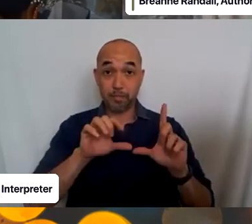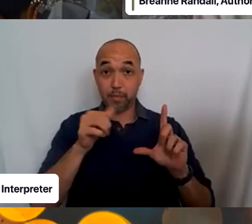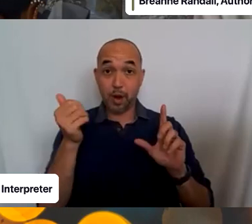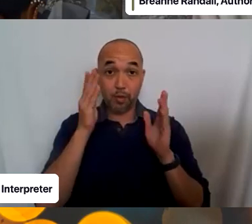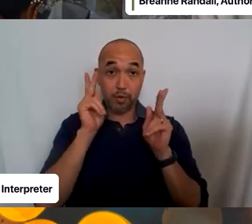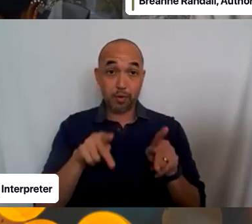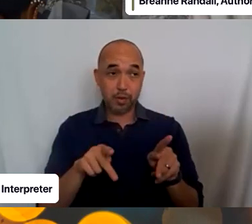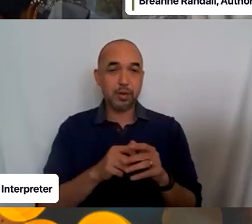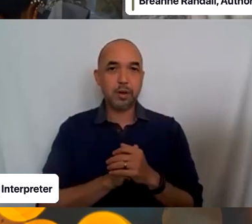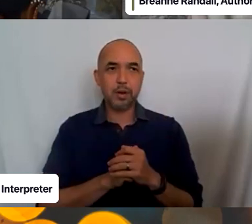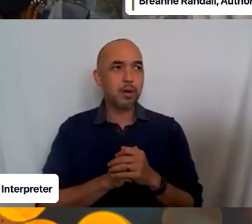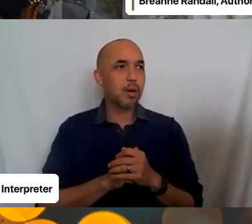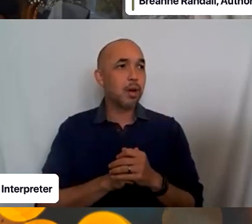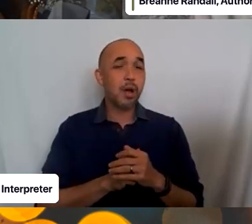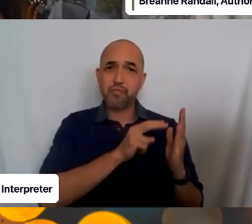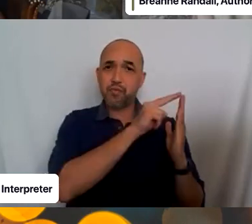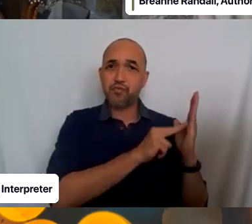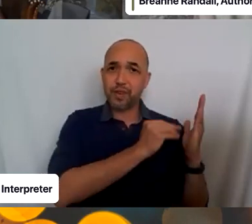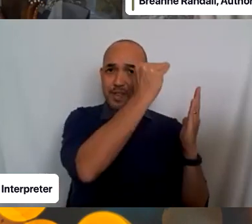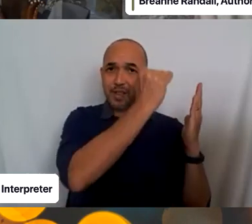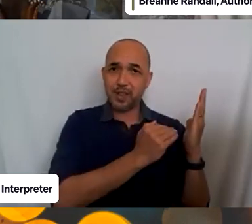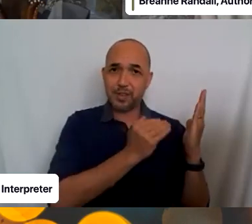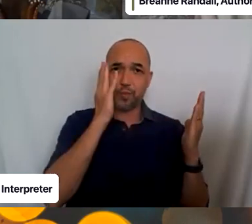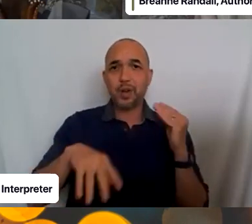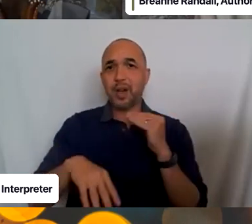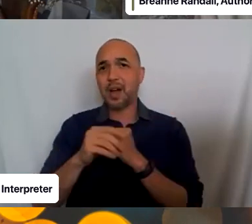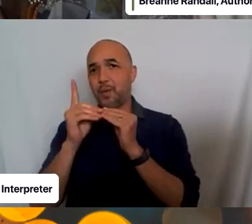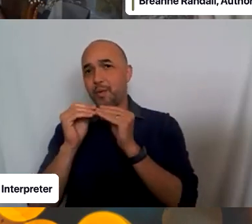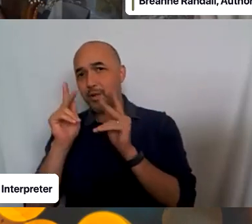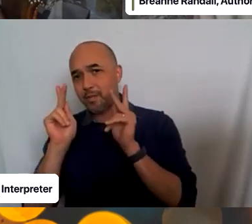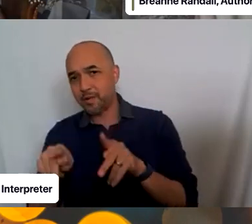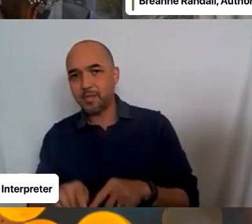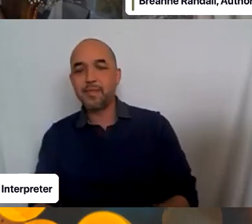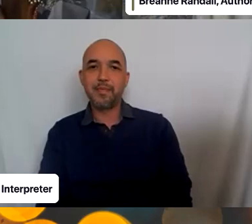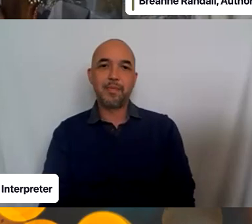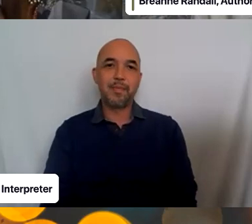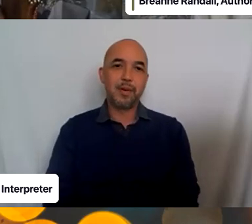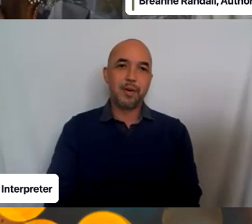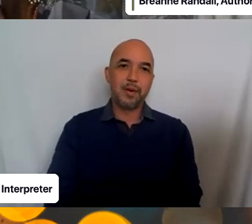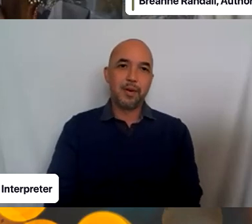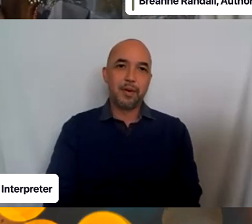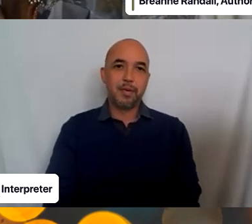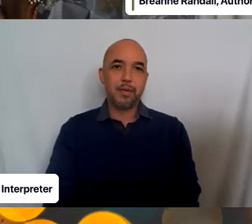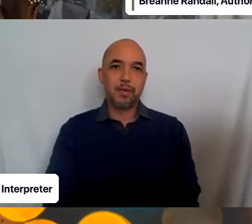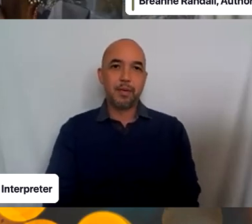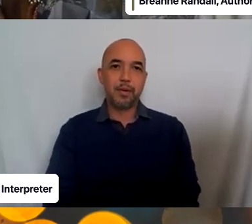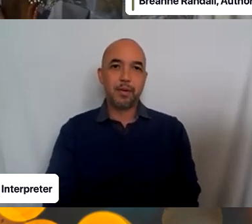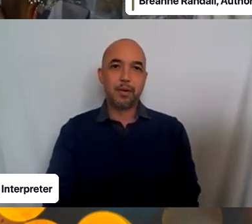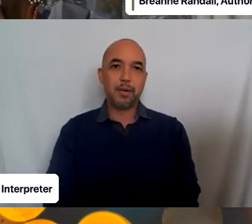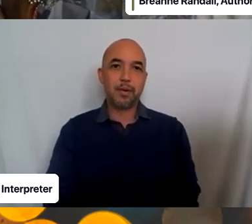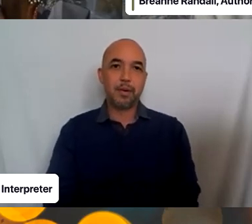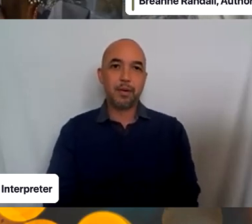Why don't you take a couple questions from the Q&A and then I'll bring one more person in. Okay. let me see.